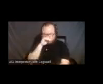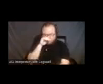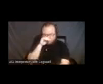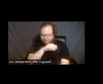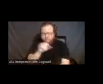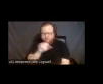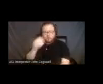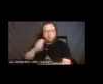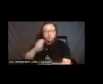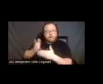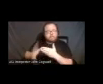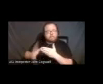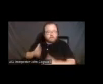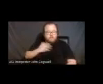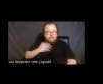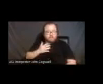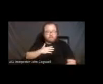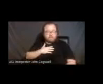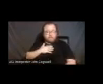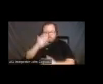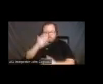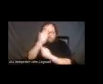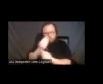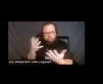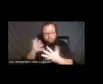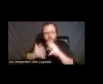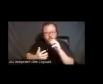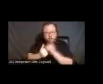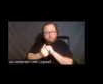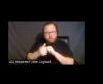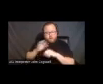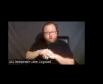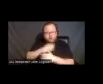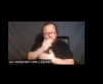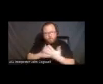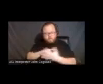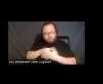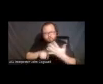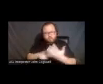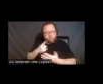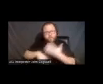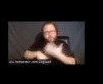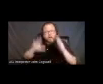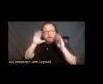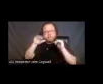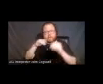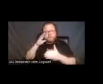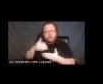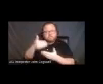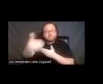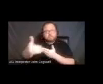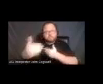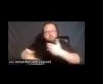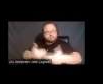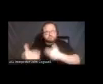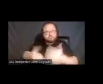So that completes my update on the actual components themselves. So what can you expect next in this